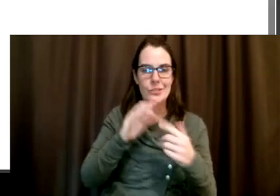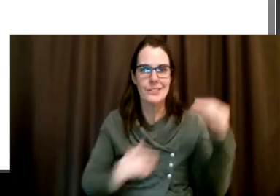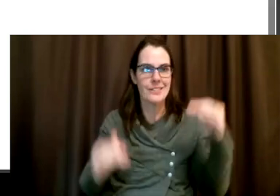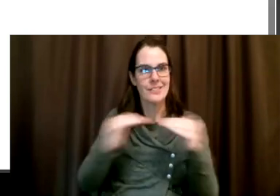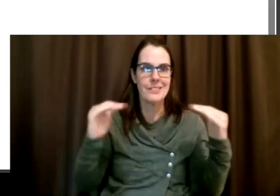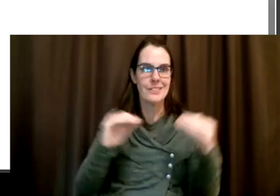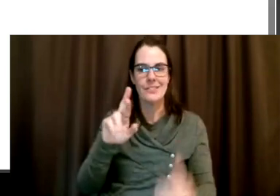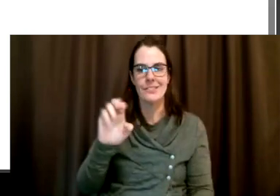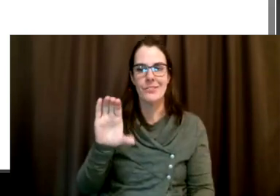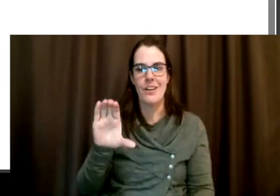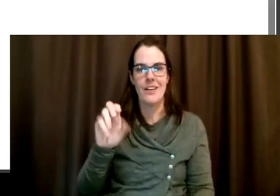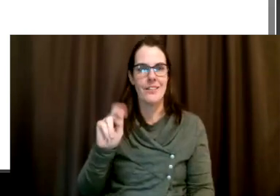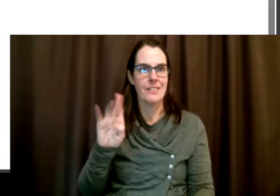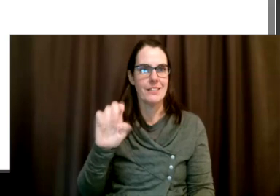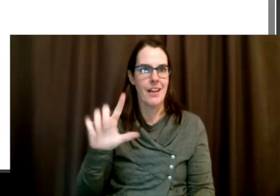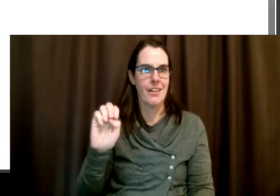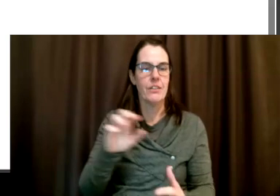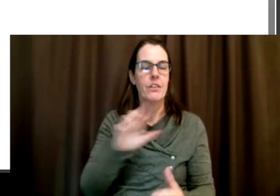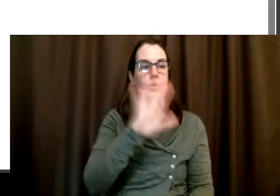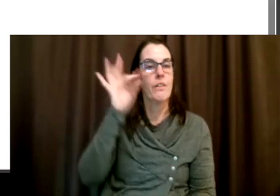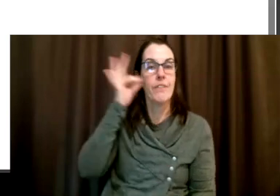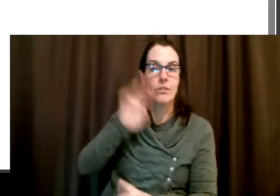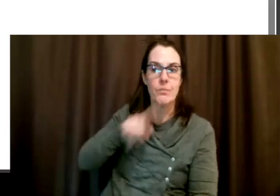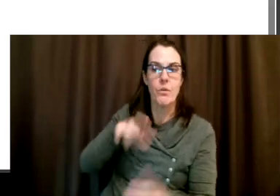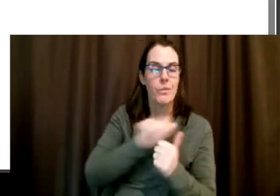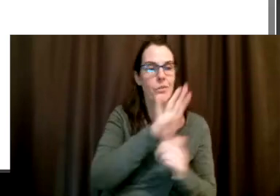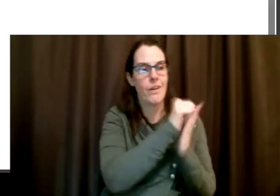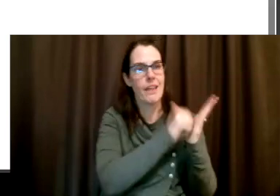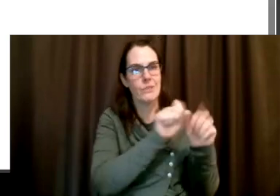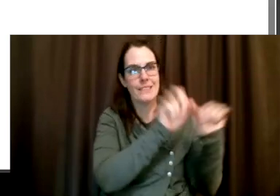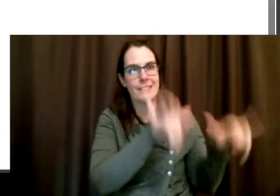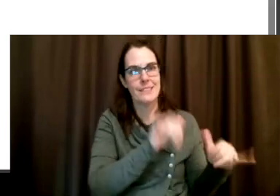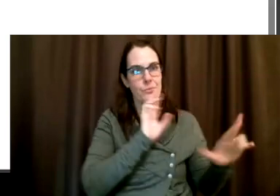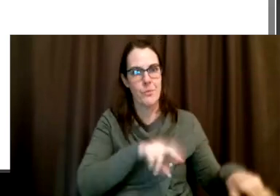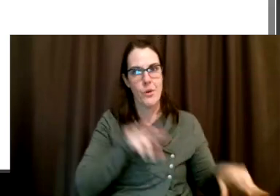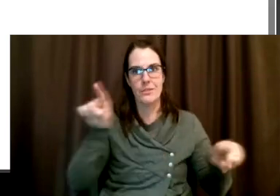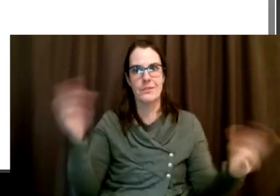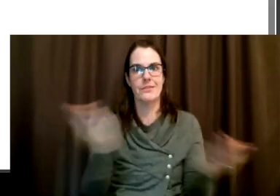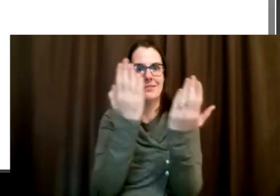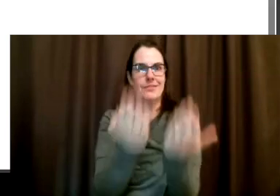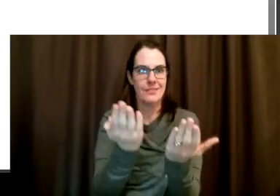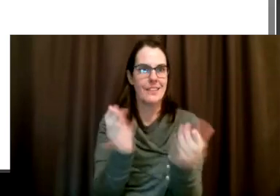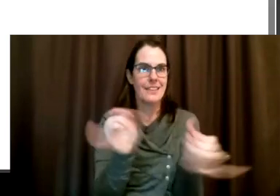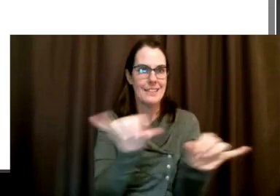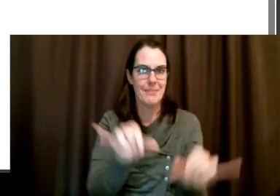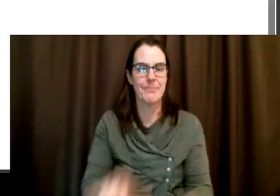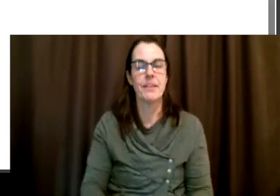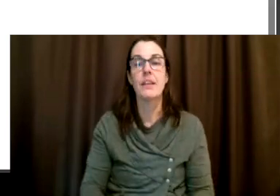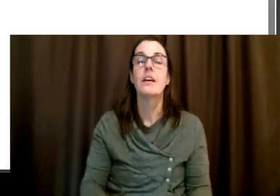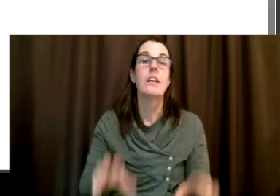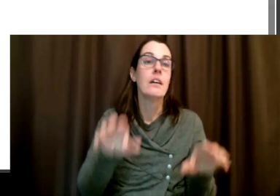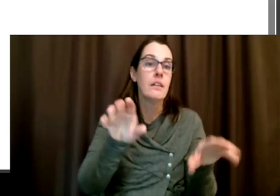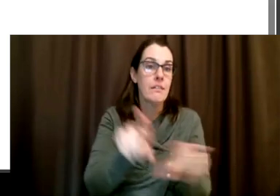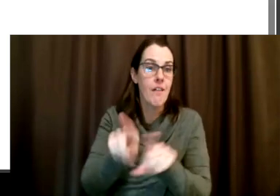grant report with your accounting systems reports. Okay. We can also go into budgets, but basically, you